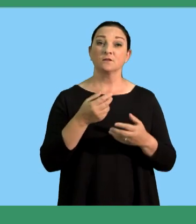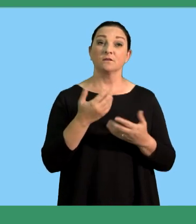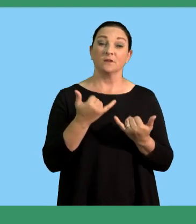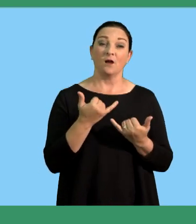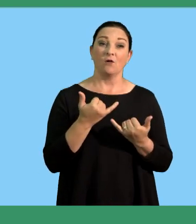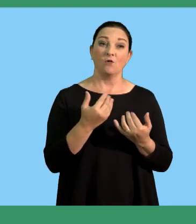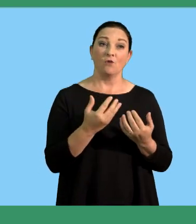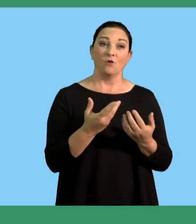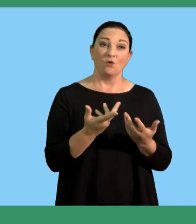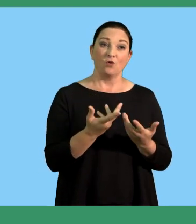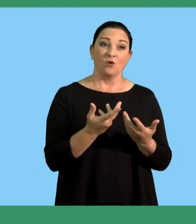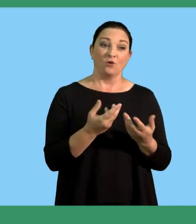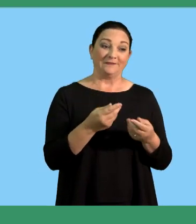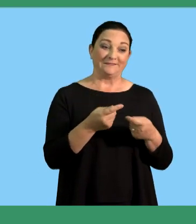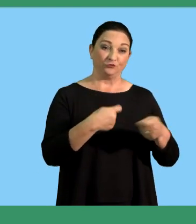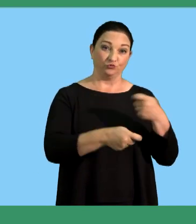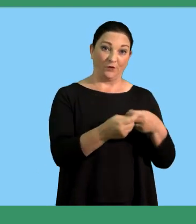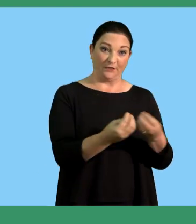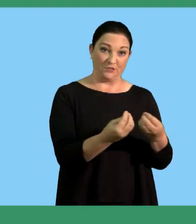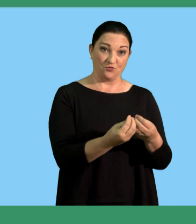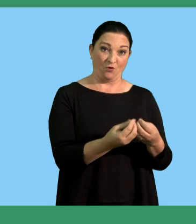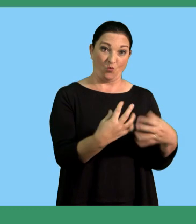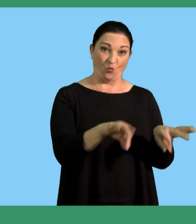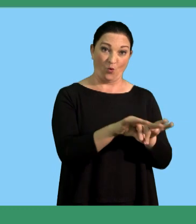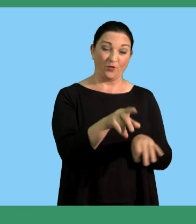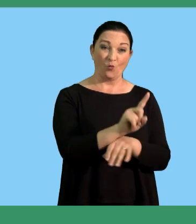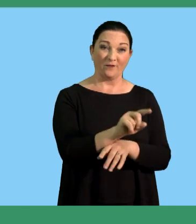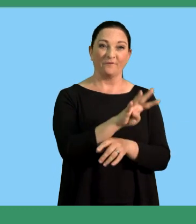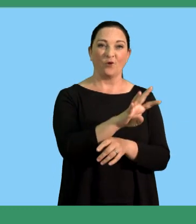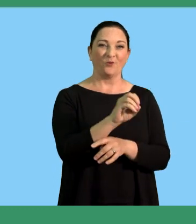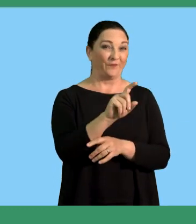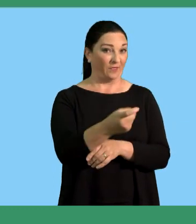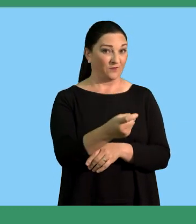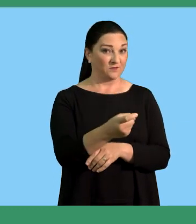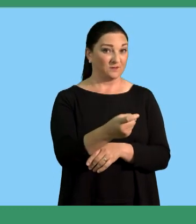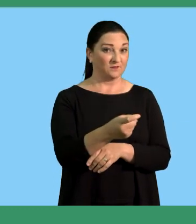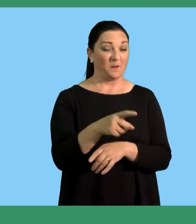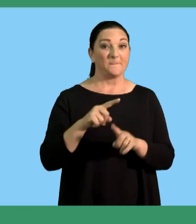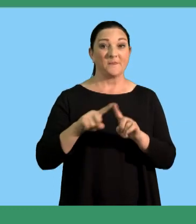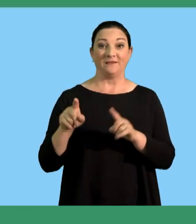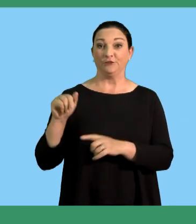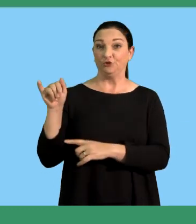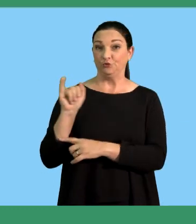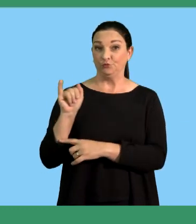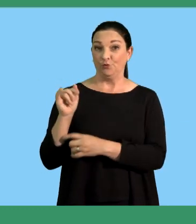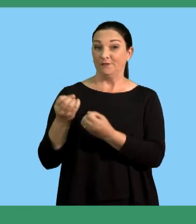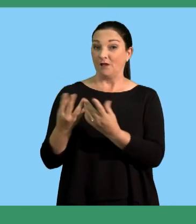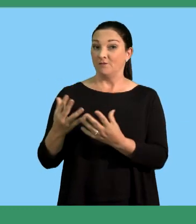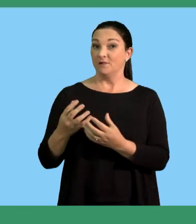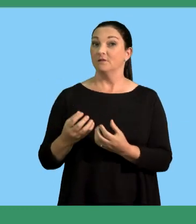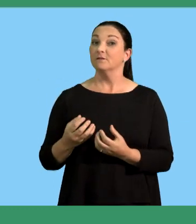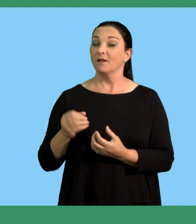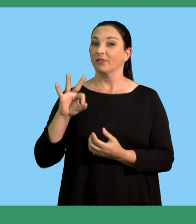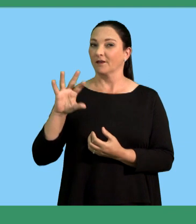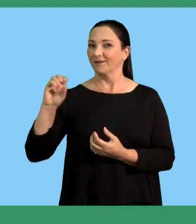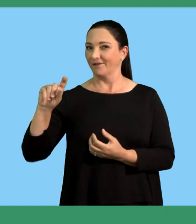worth 400,000, or the trading stock is worth 400,000, and the insurance amount